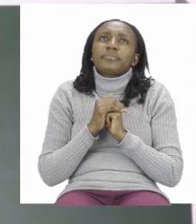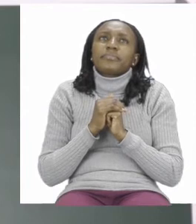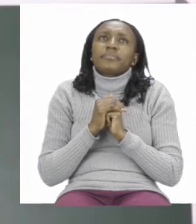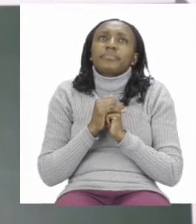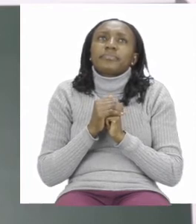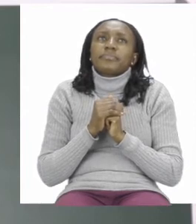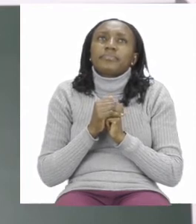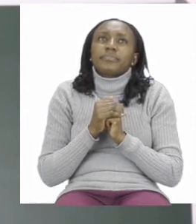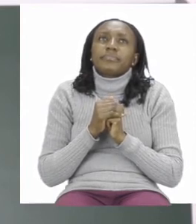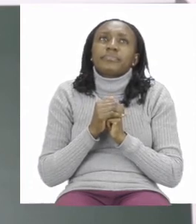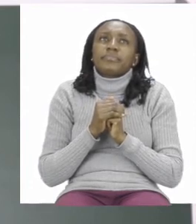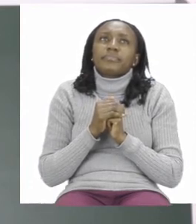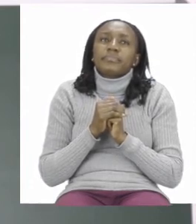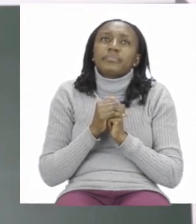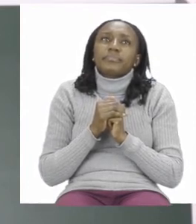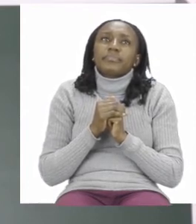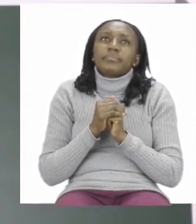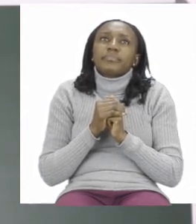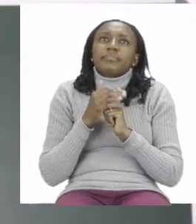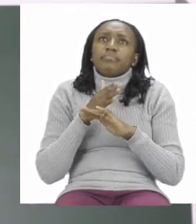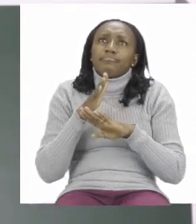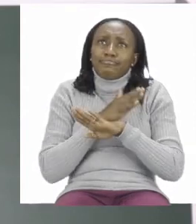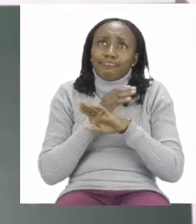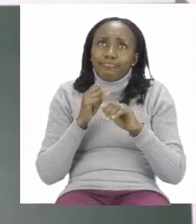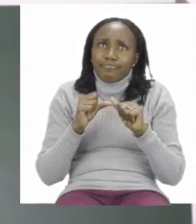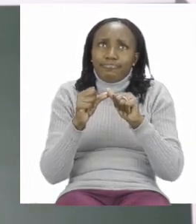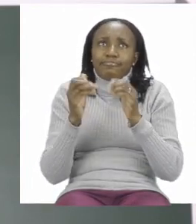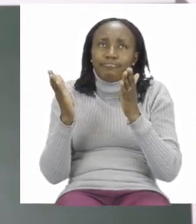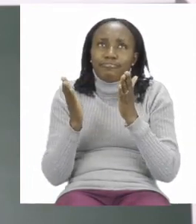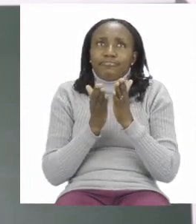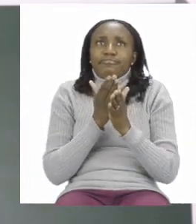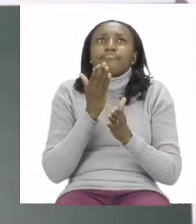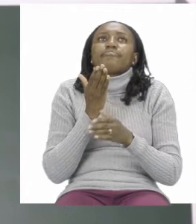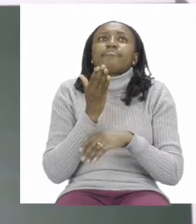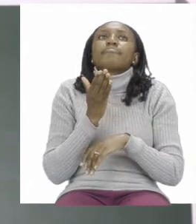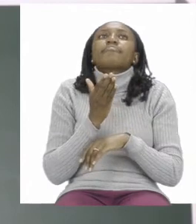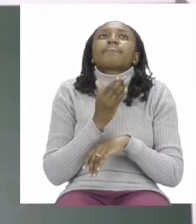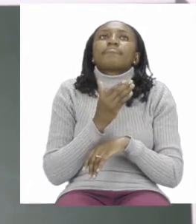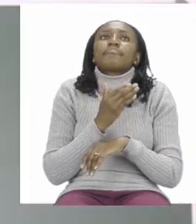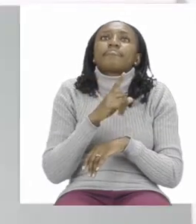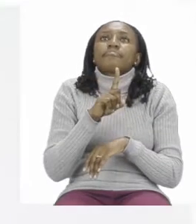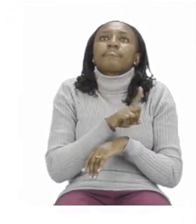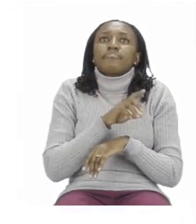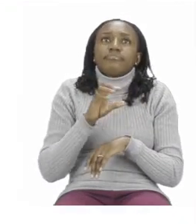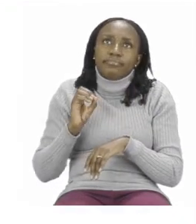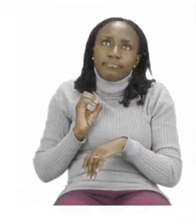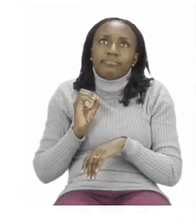everyone, before we continue with coloring, let's turn our booklets to page